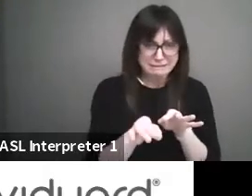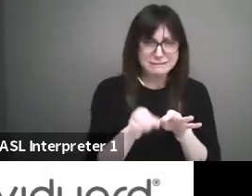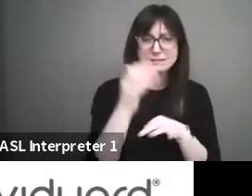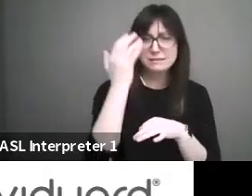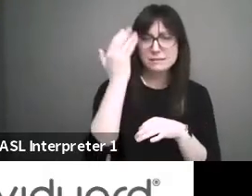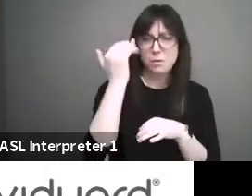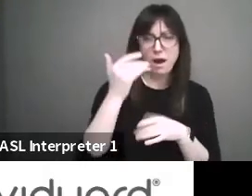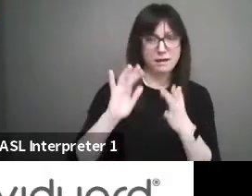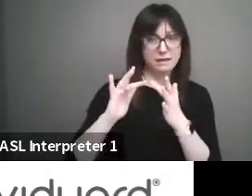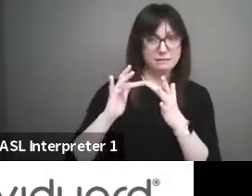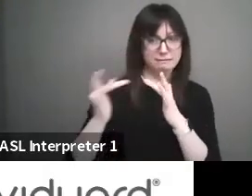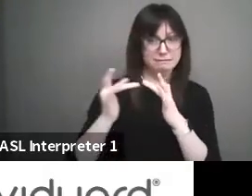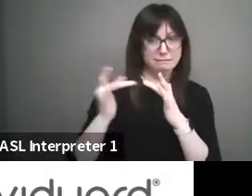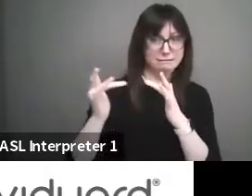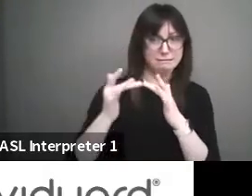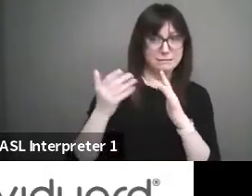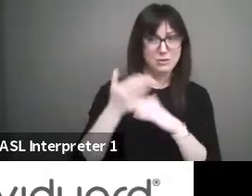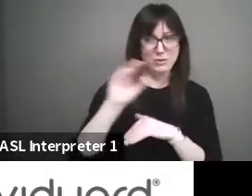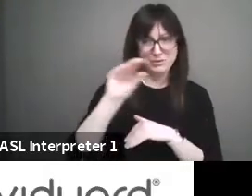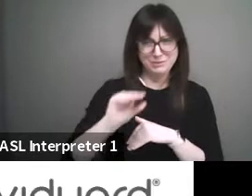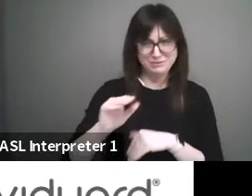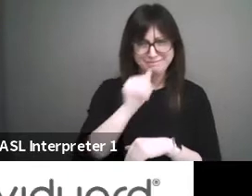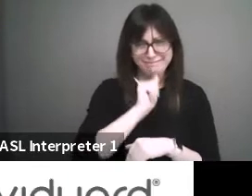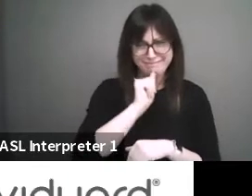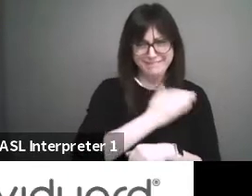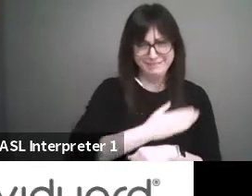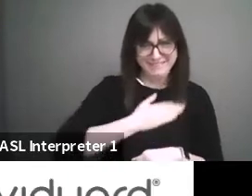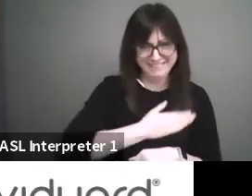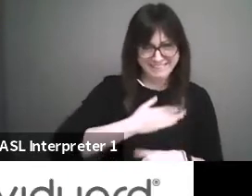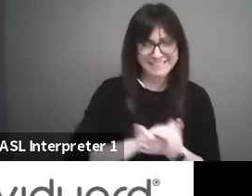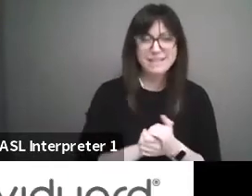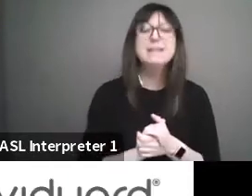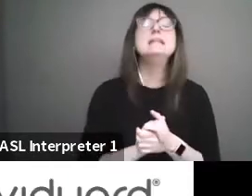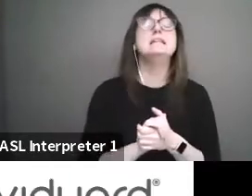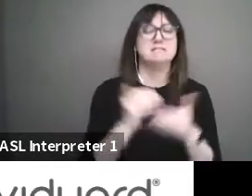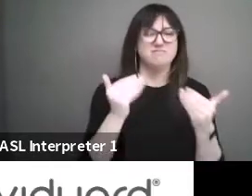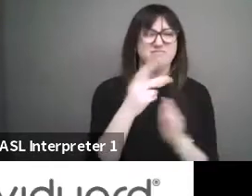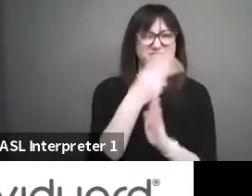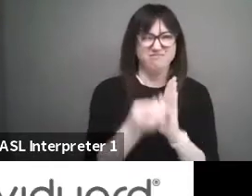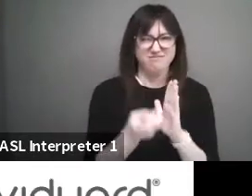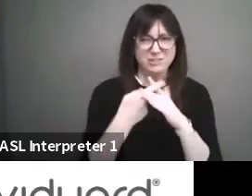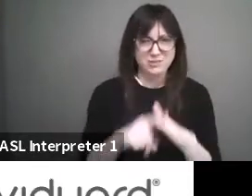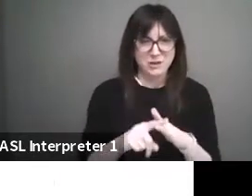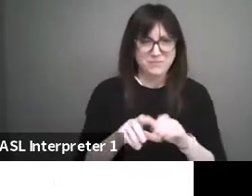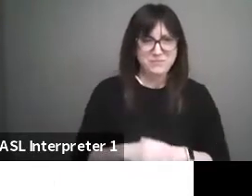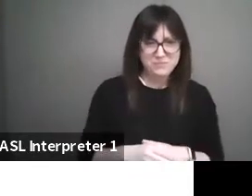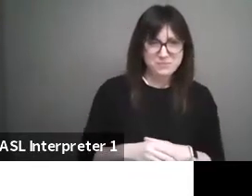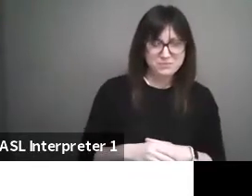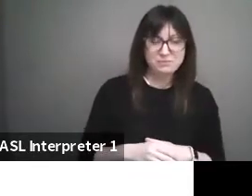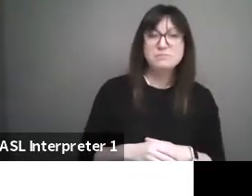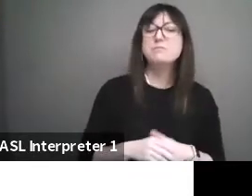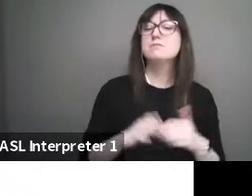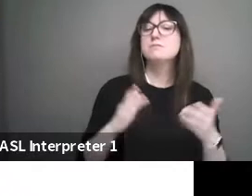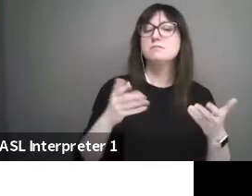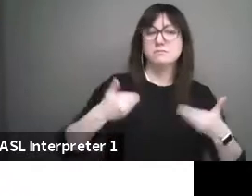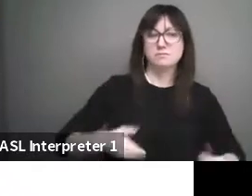my internet connection in Zoom, so please bear with me. But let's get started. So as Mickey introduced myself,